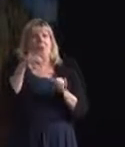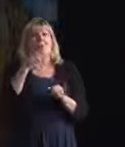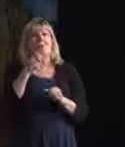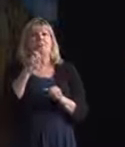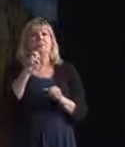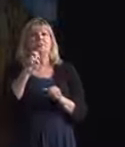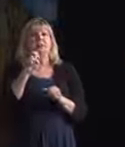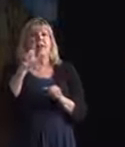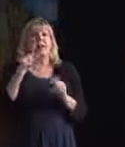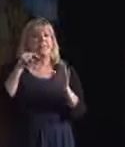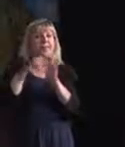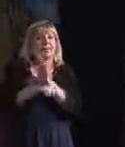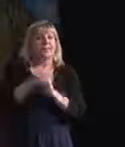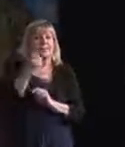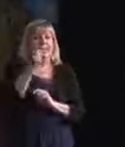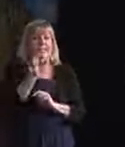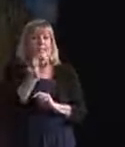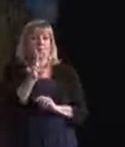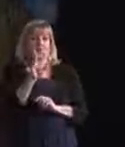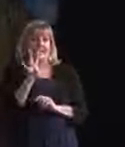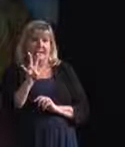Massacre of 1937.